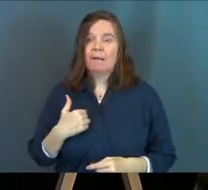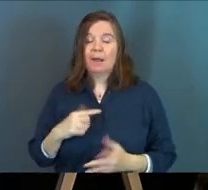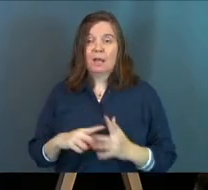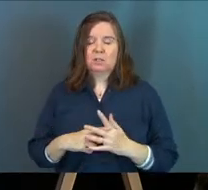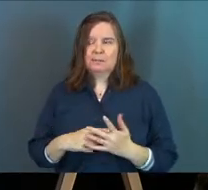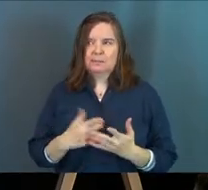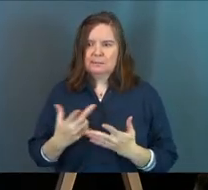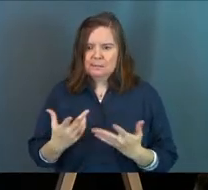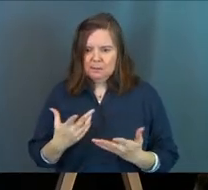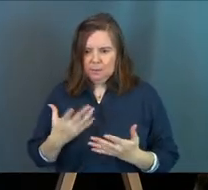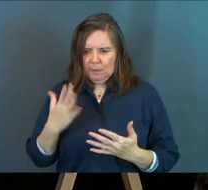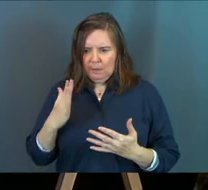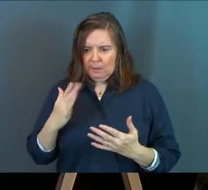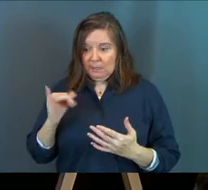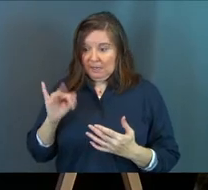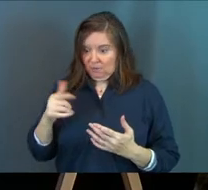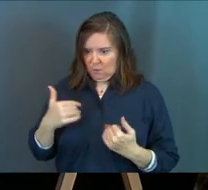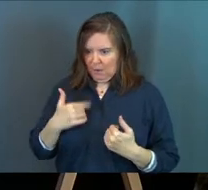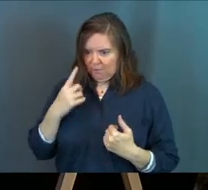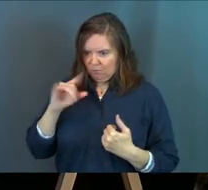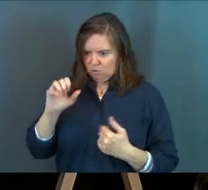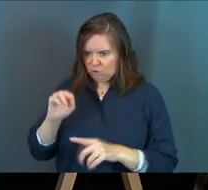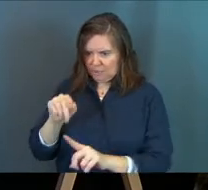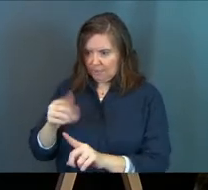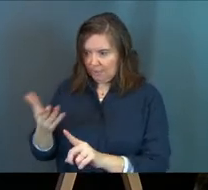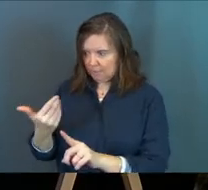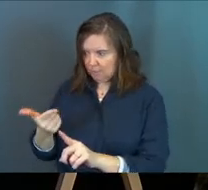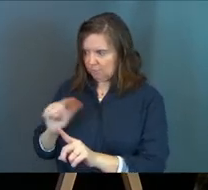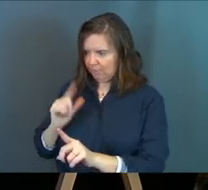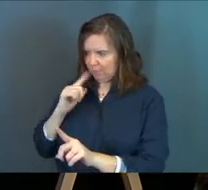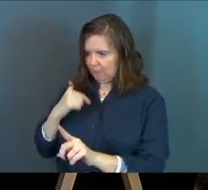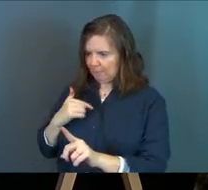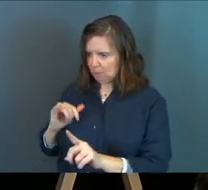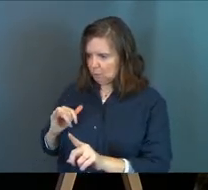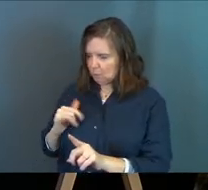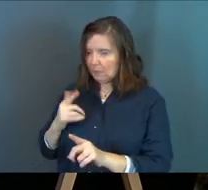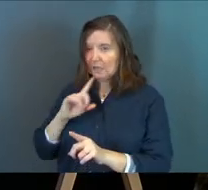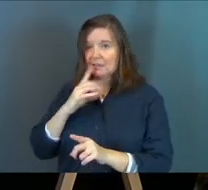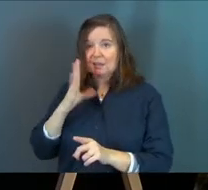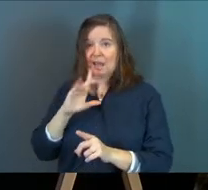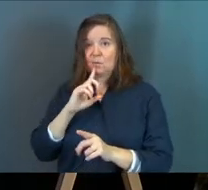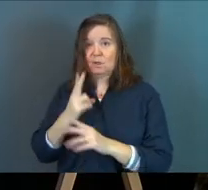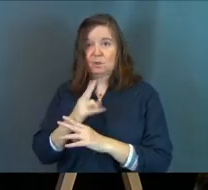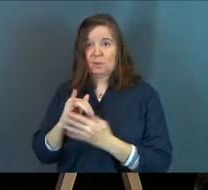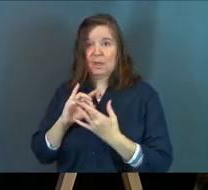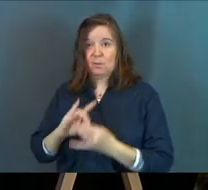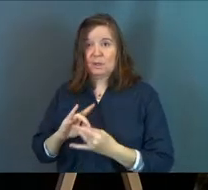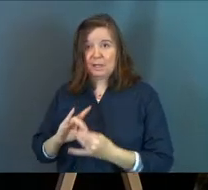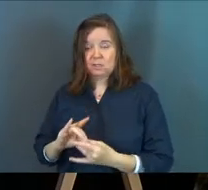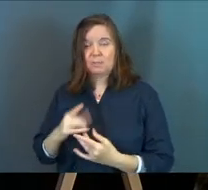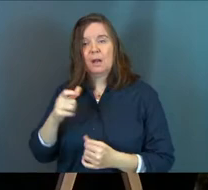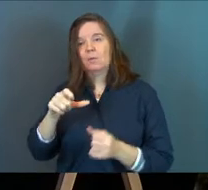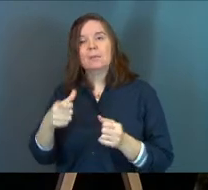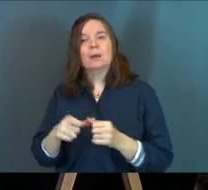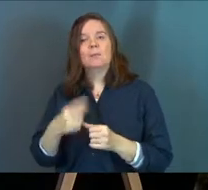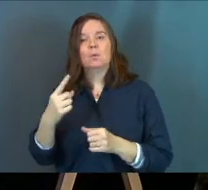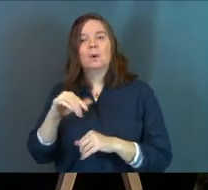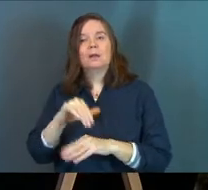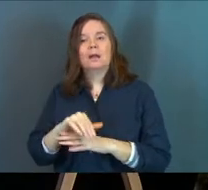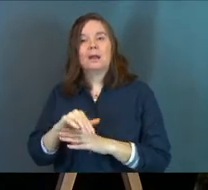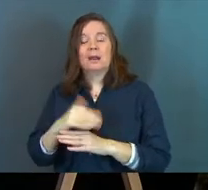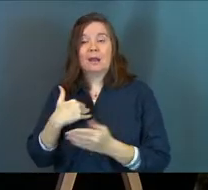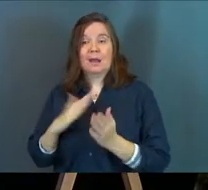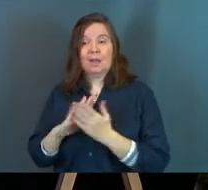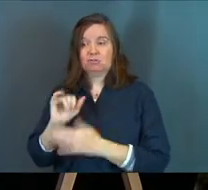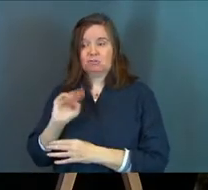I just start wrestling with God. It's like, if you've got this for Jim, maybe you've got this for me. And that God just really used that relationship. And I remember there was one night, and